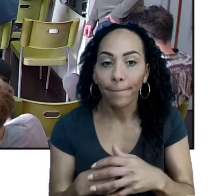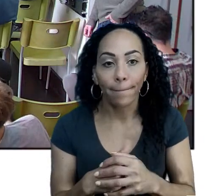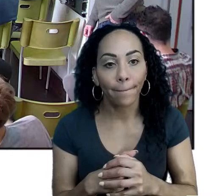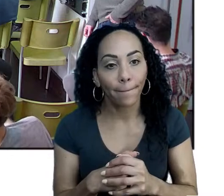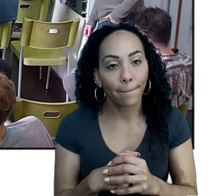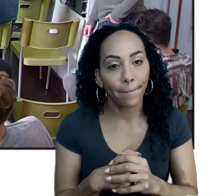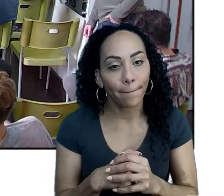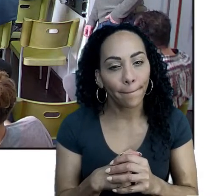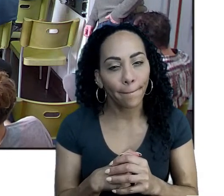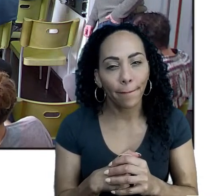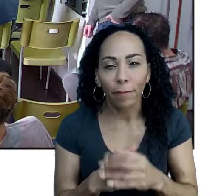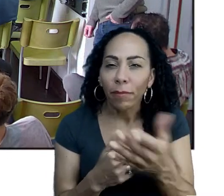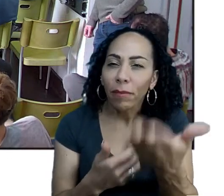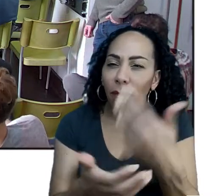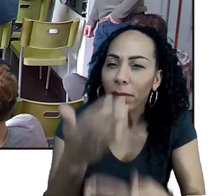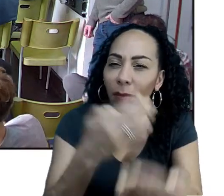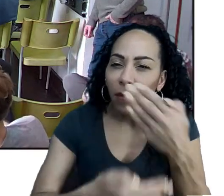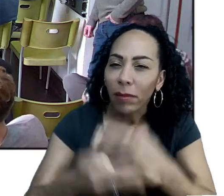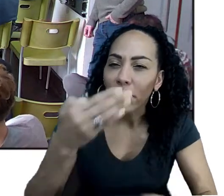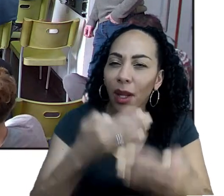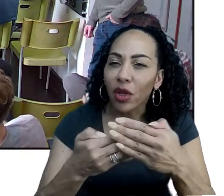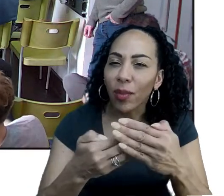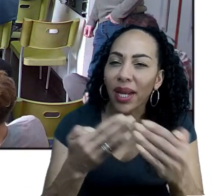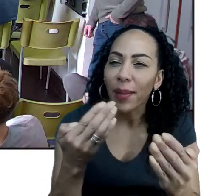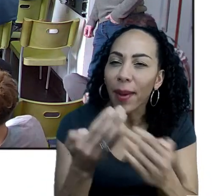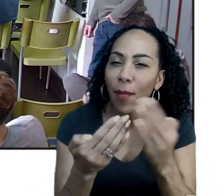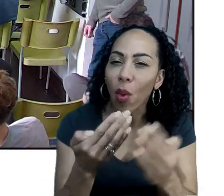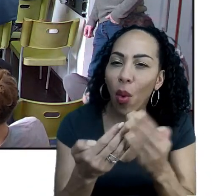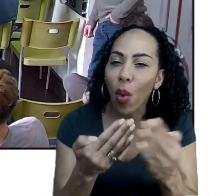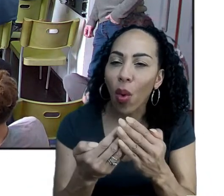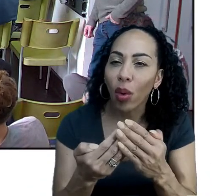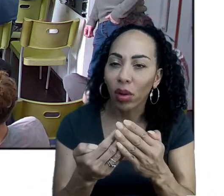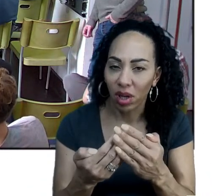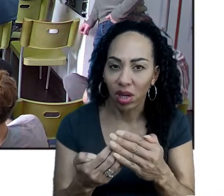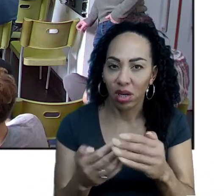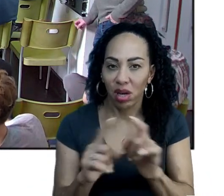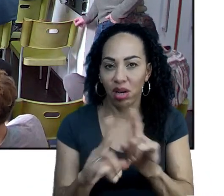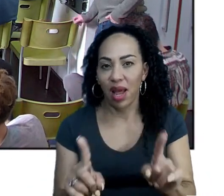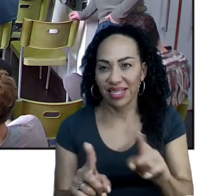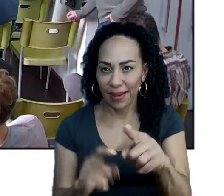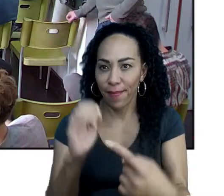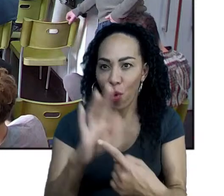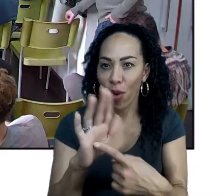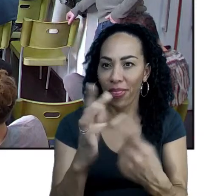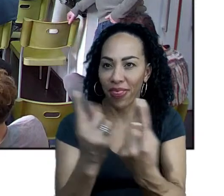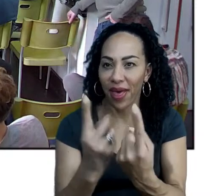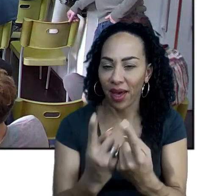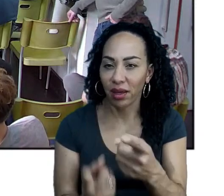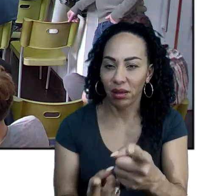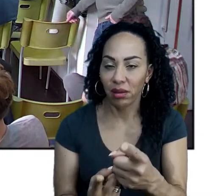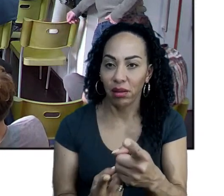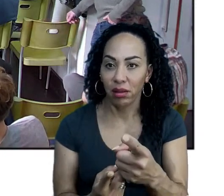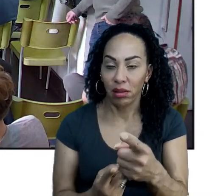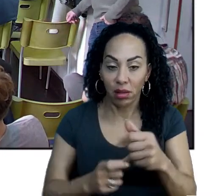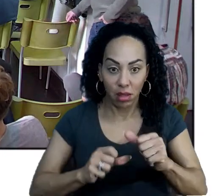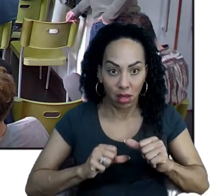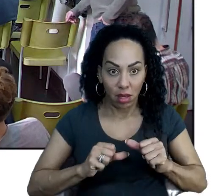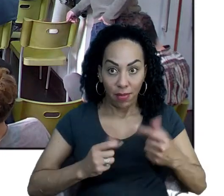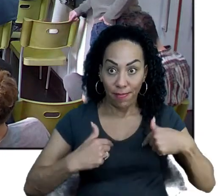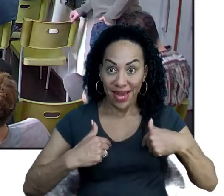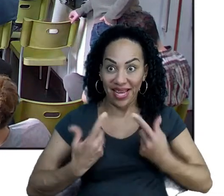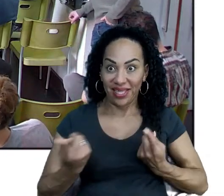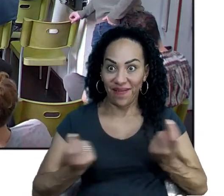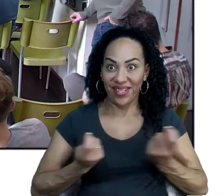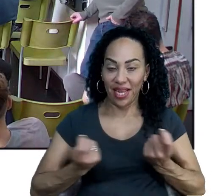you talk a little bit more about that? And because it sounds like that is a really important binary about how you go into the process as a facilitator.